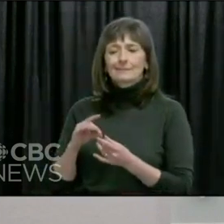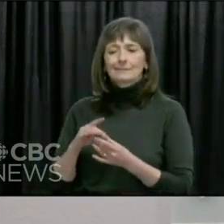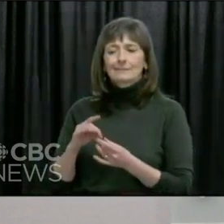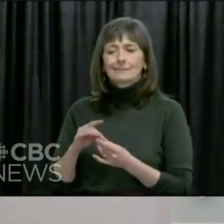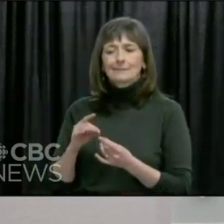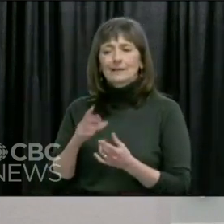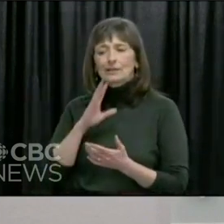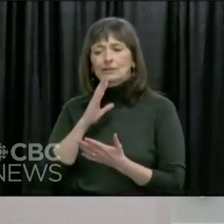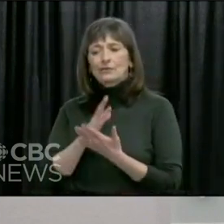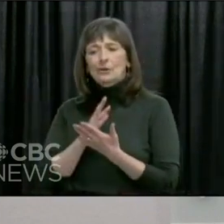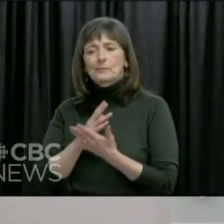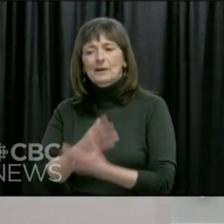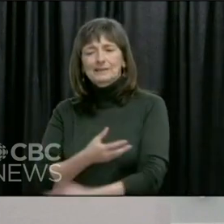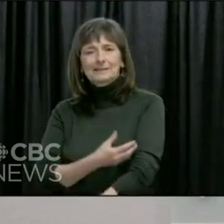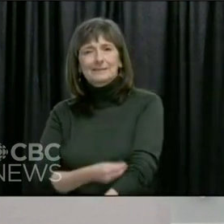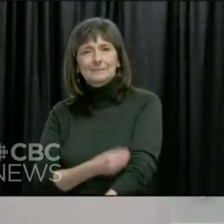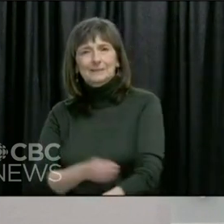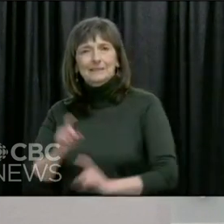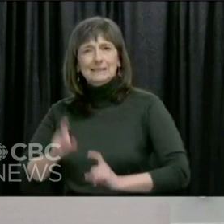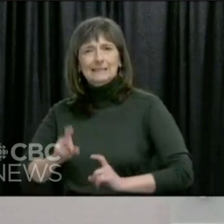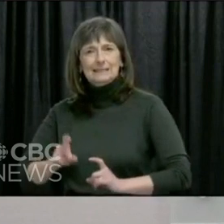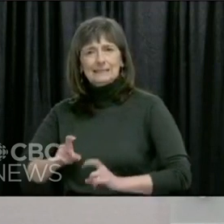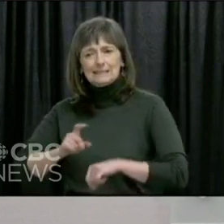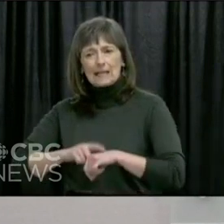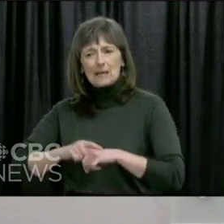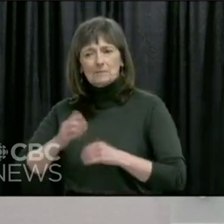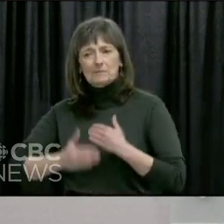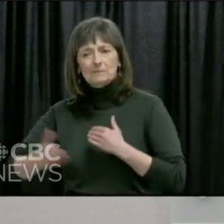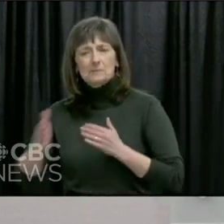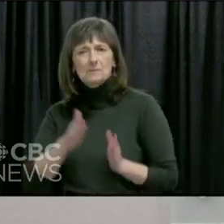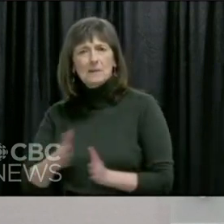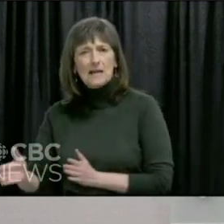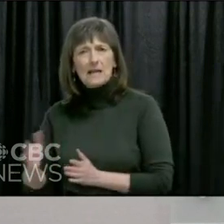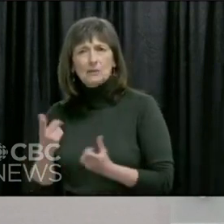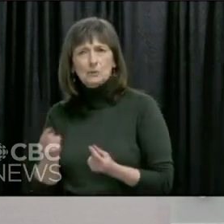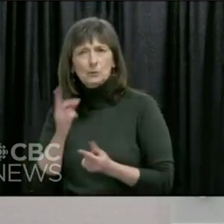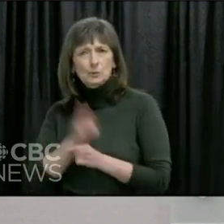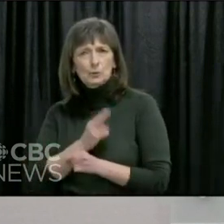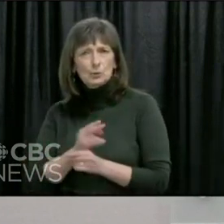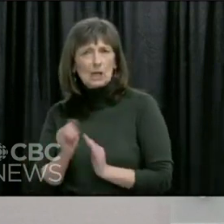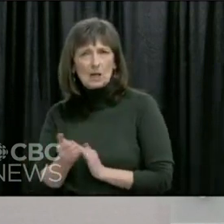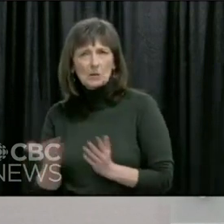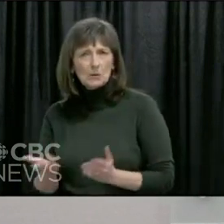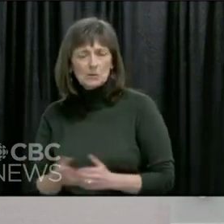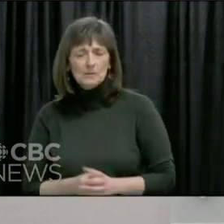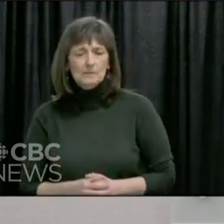for antibody testing. What's the timeline for this, and what's the plan for how this test will be used?